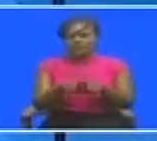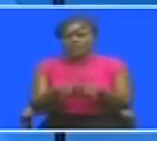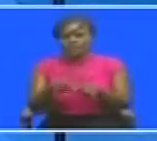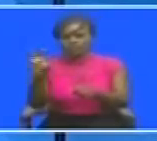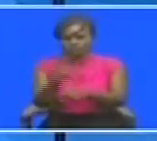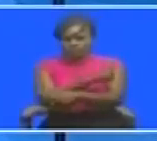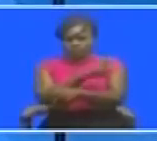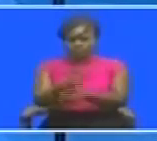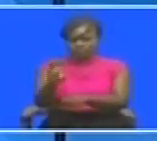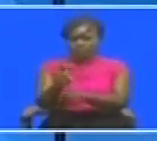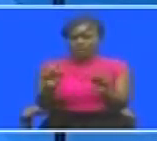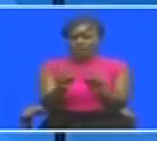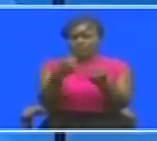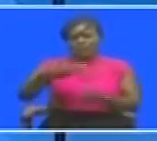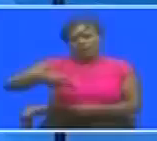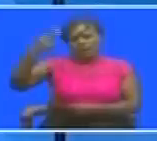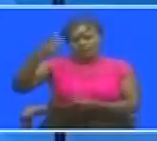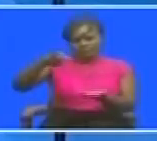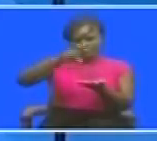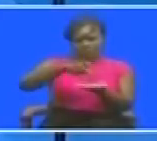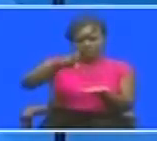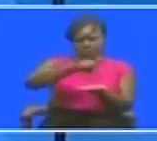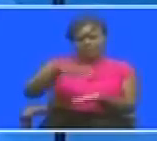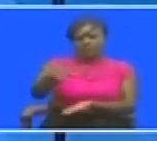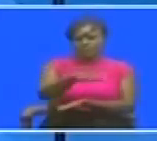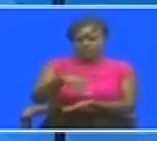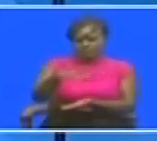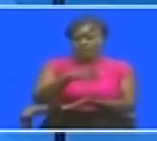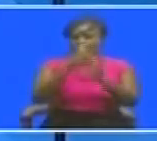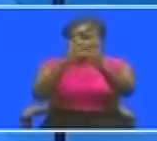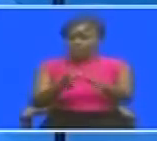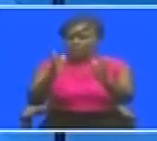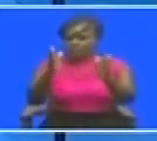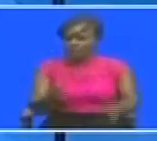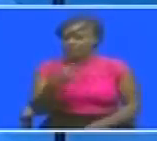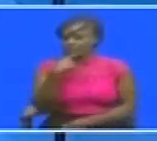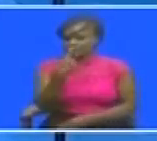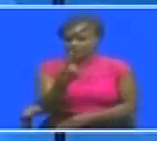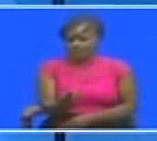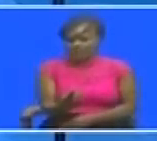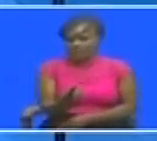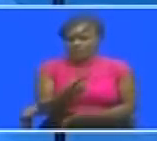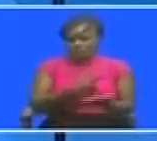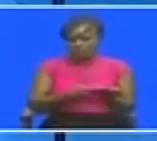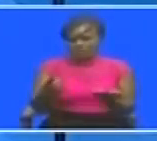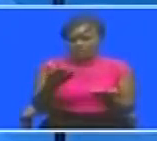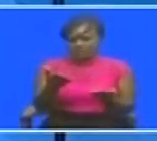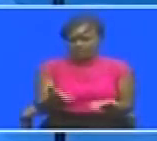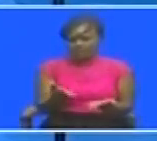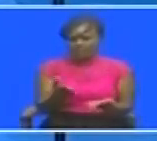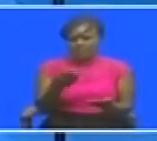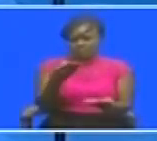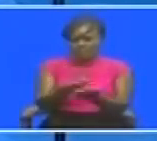monetary stance occasioned by a high interest rate environment. Adelaide Chingole tells us on this week's edition of Cause and